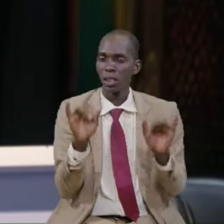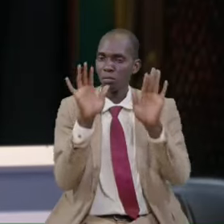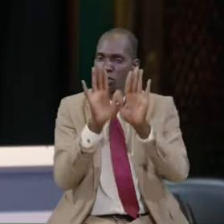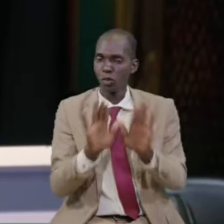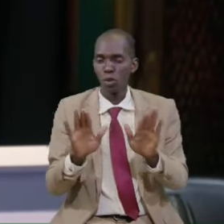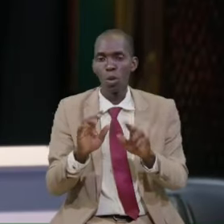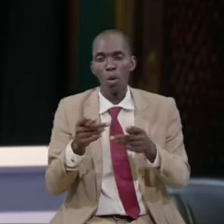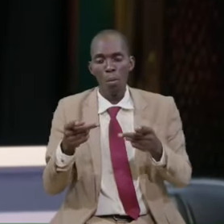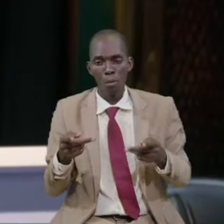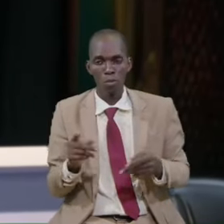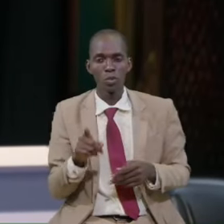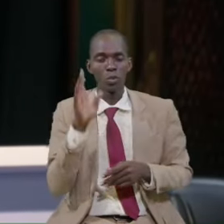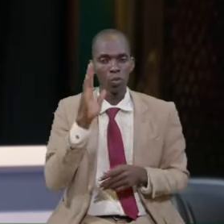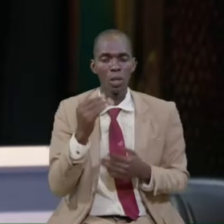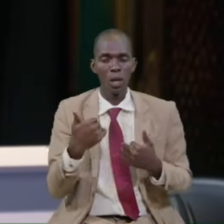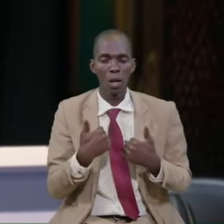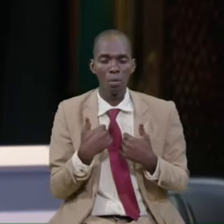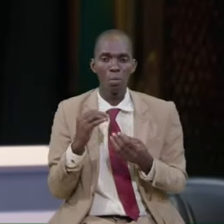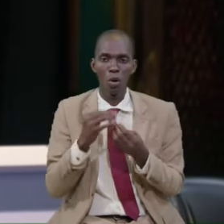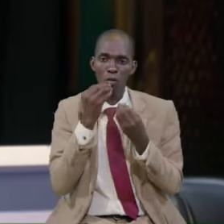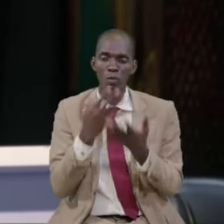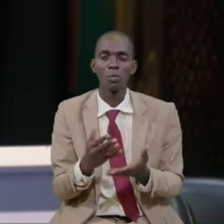true, indicate.